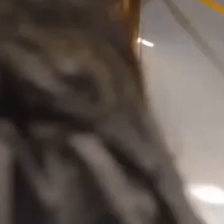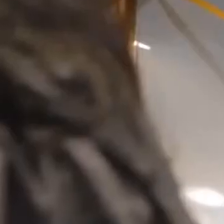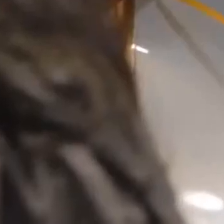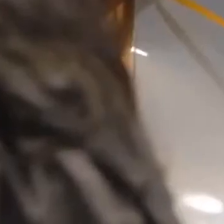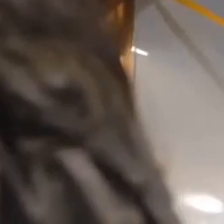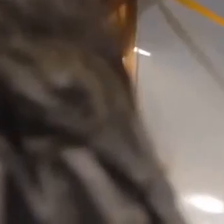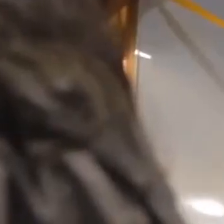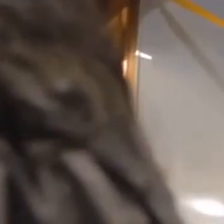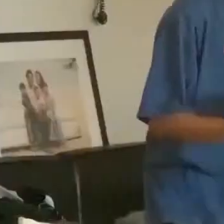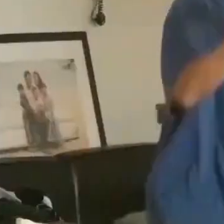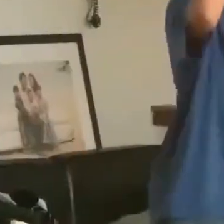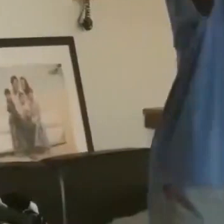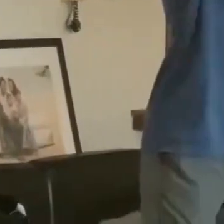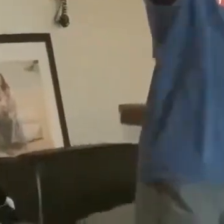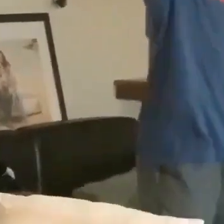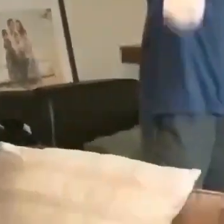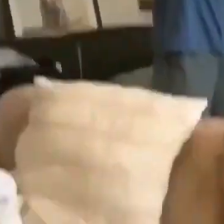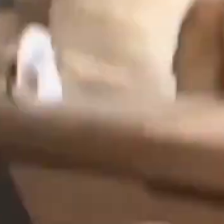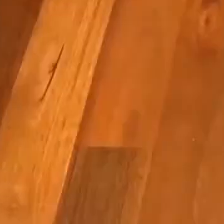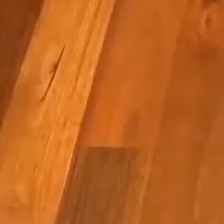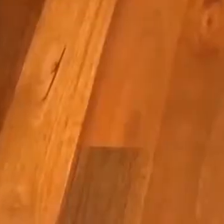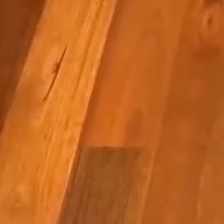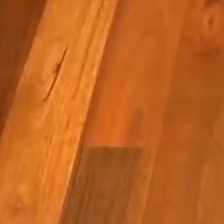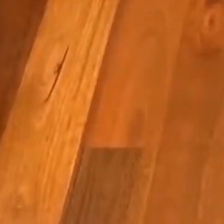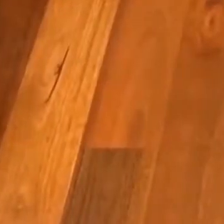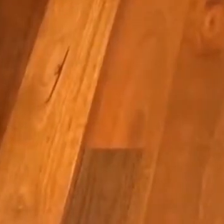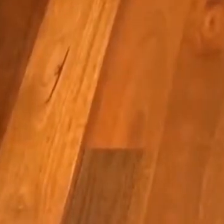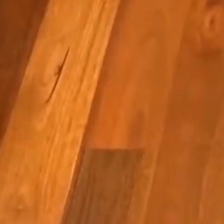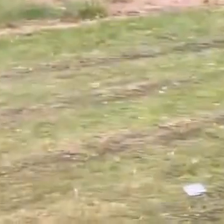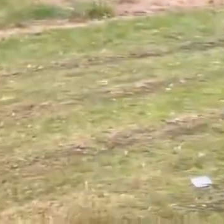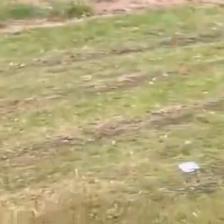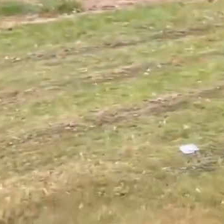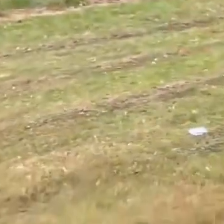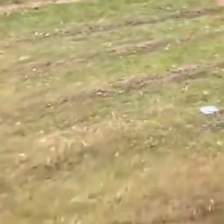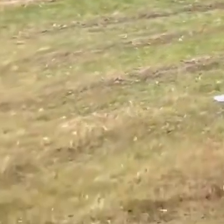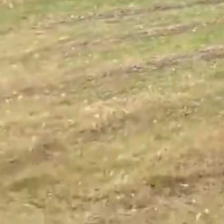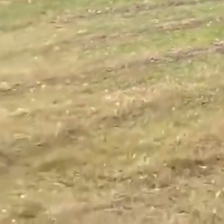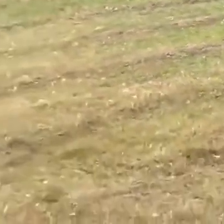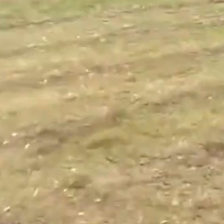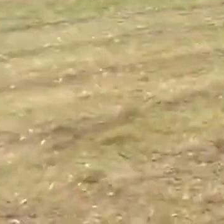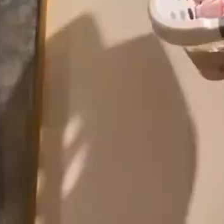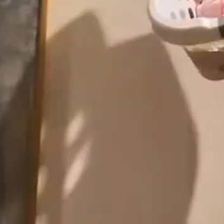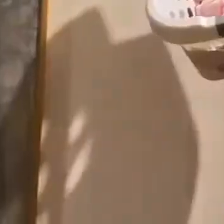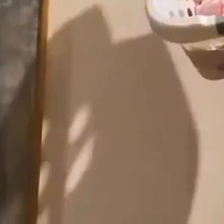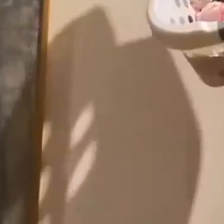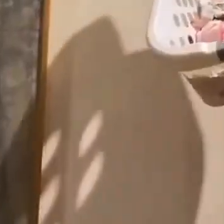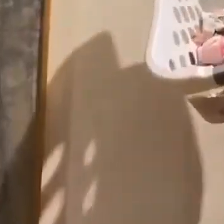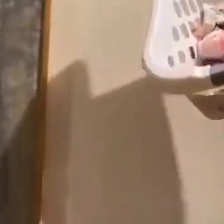Thank you.